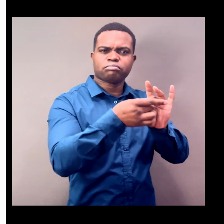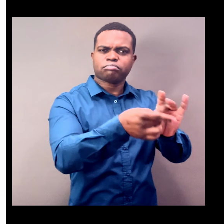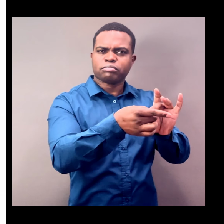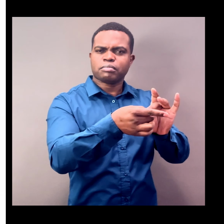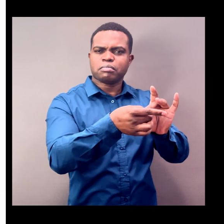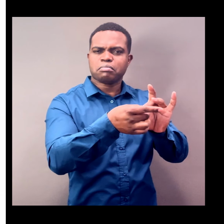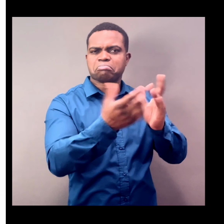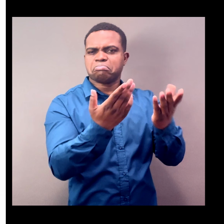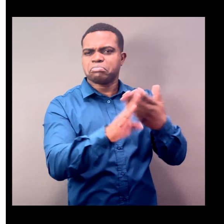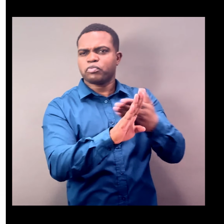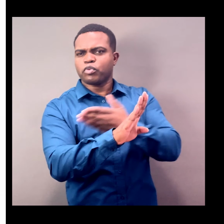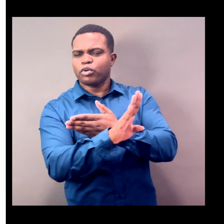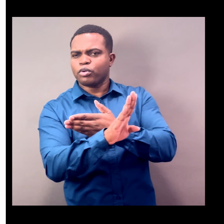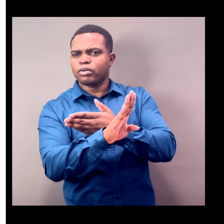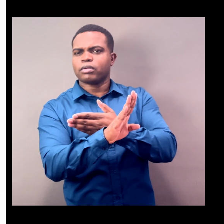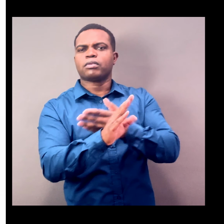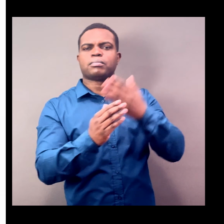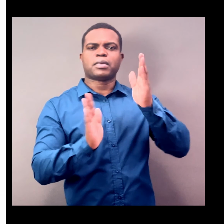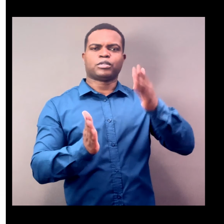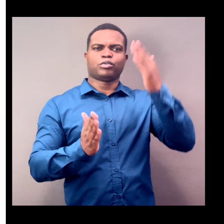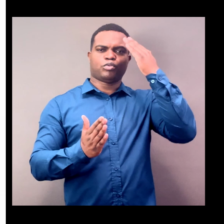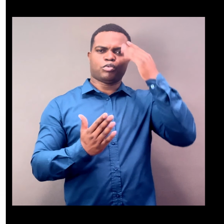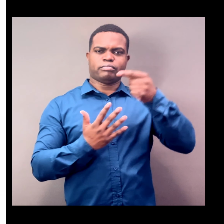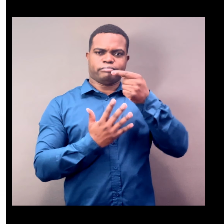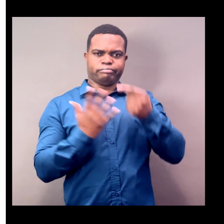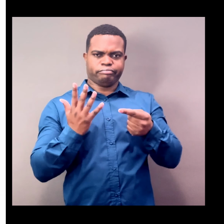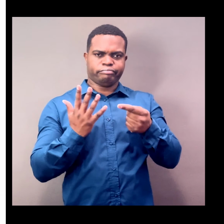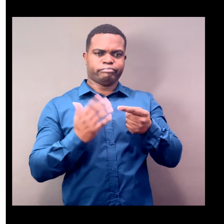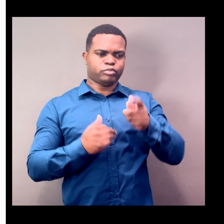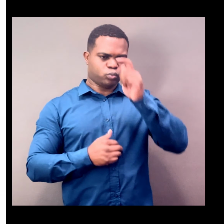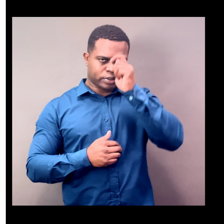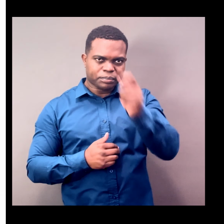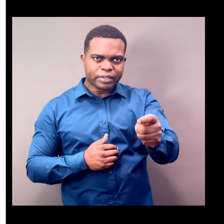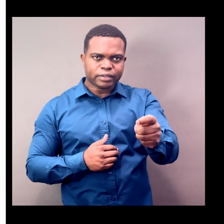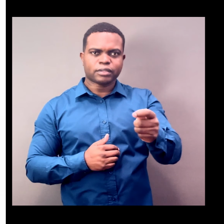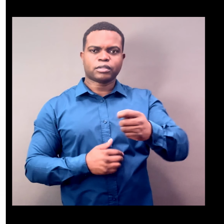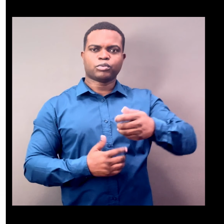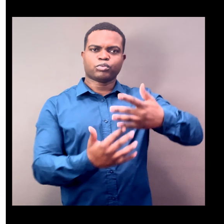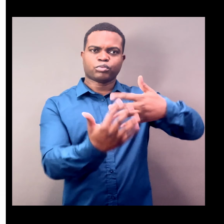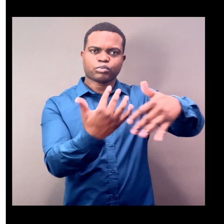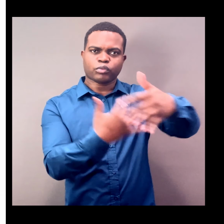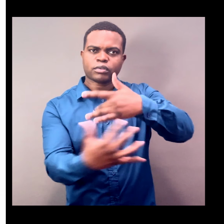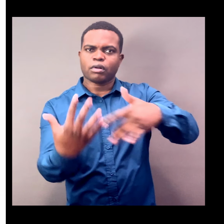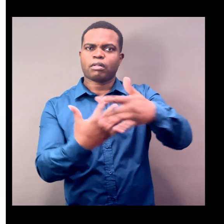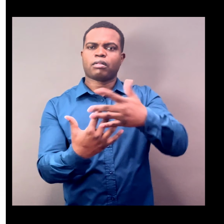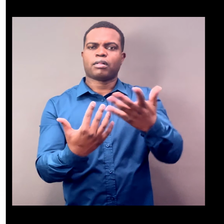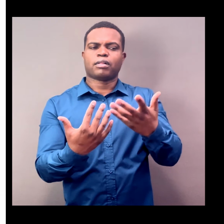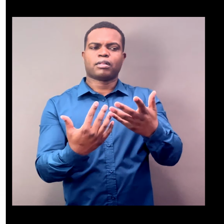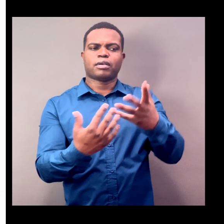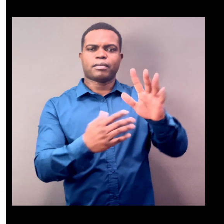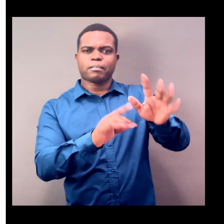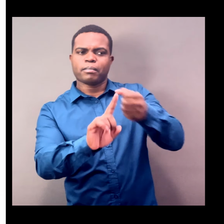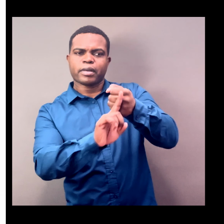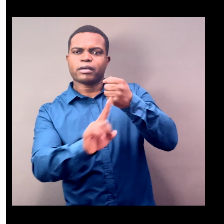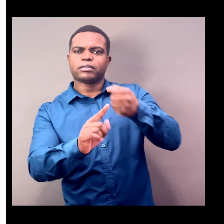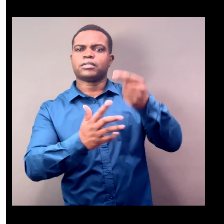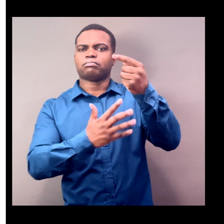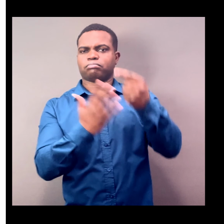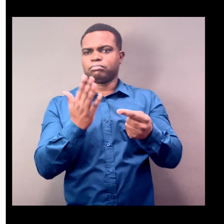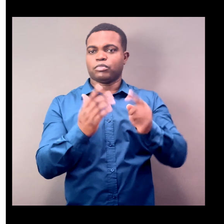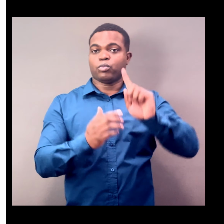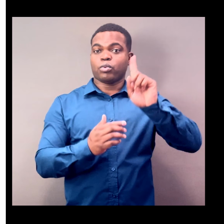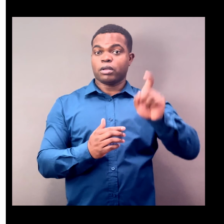engagement. Now, in respect to social impact, it's beyond just